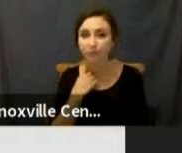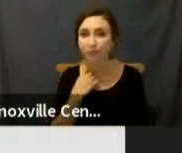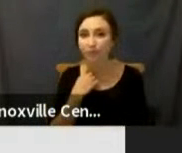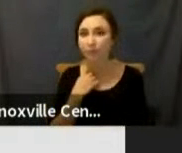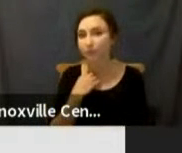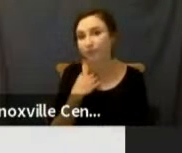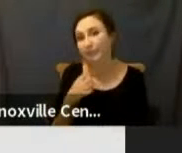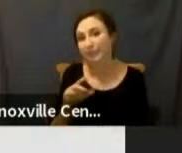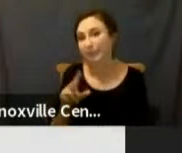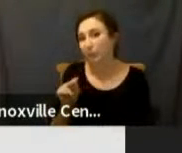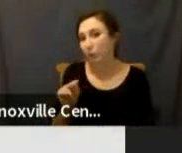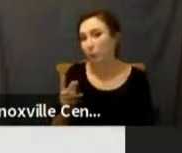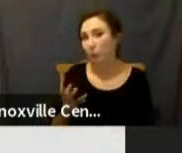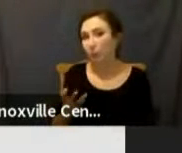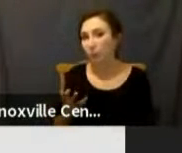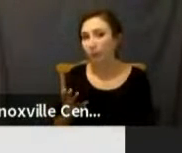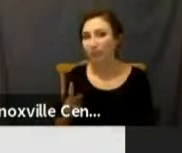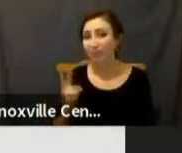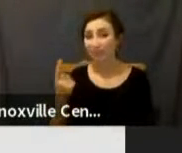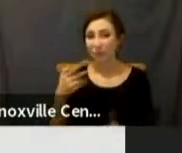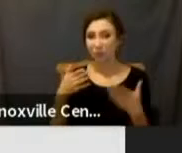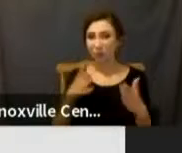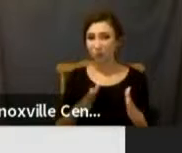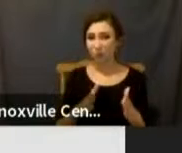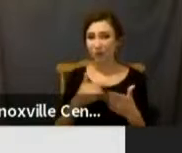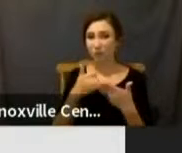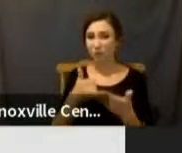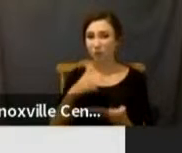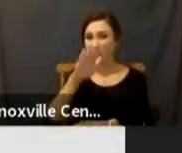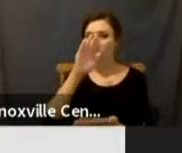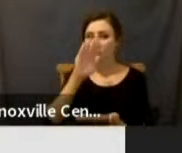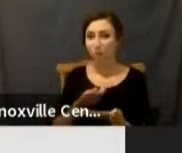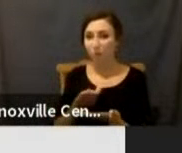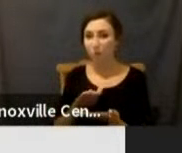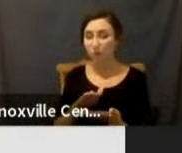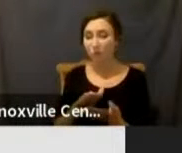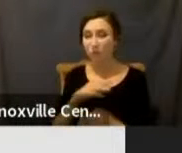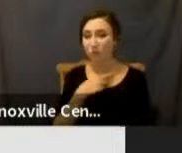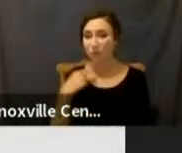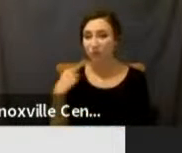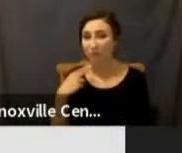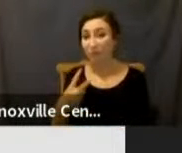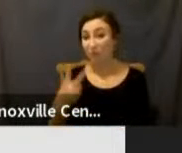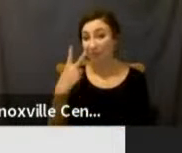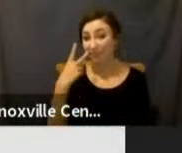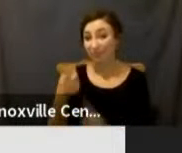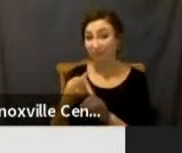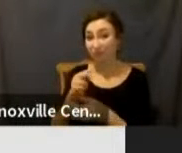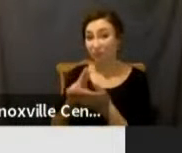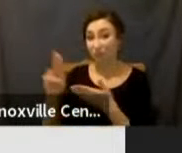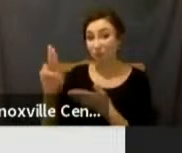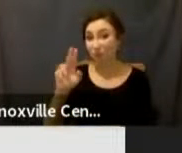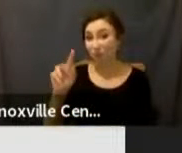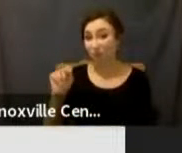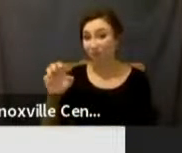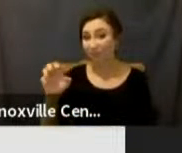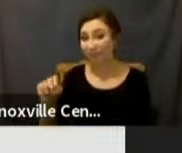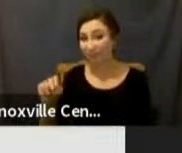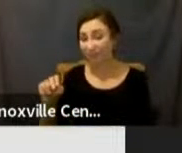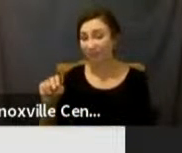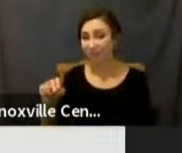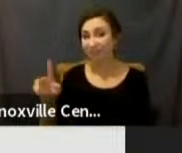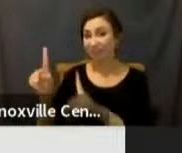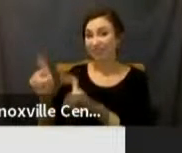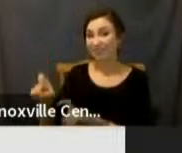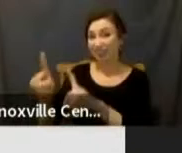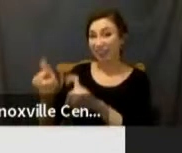but no, it's one way to help reduce risk. But as we've seen from the University of Tennessee, who is testing a